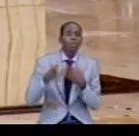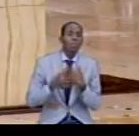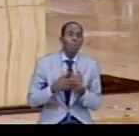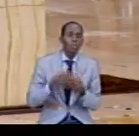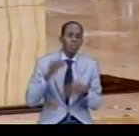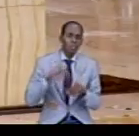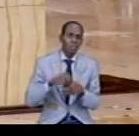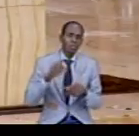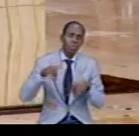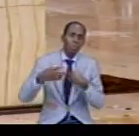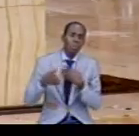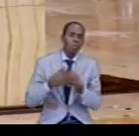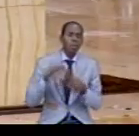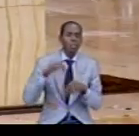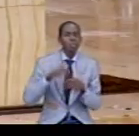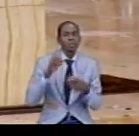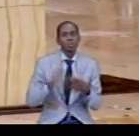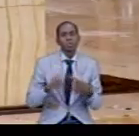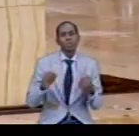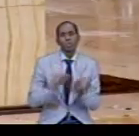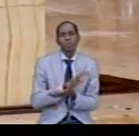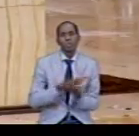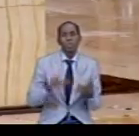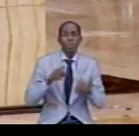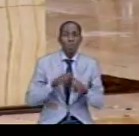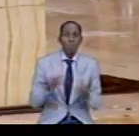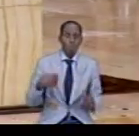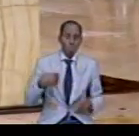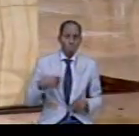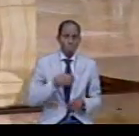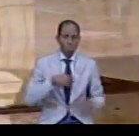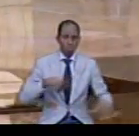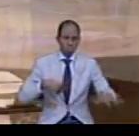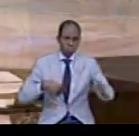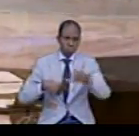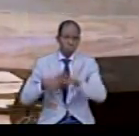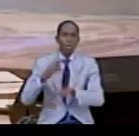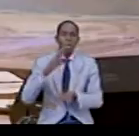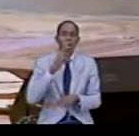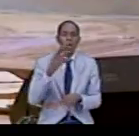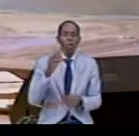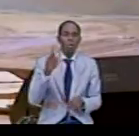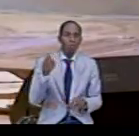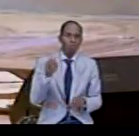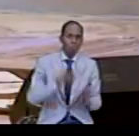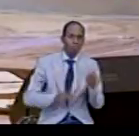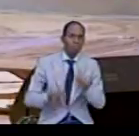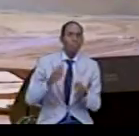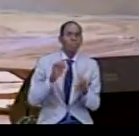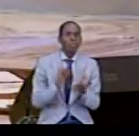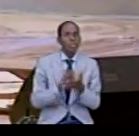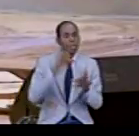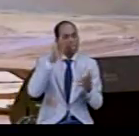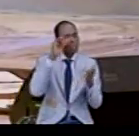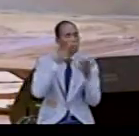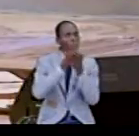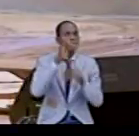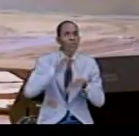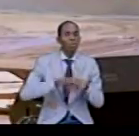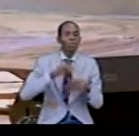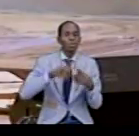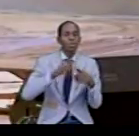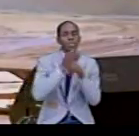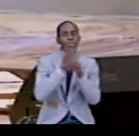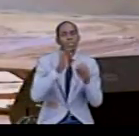position but we are them the believer unto the saving of